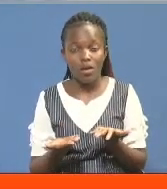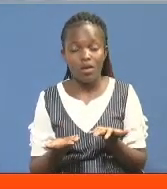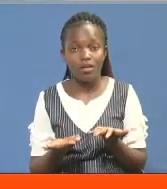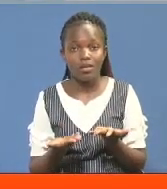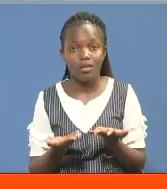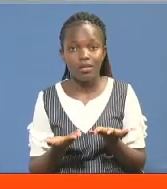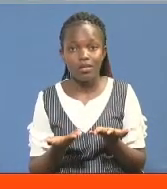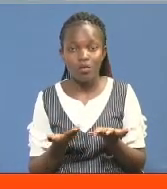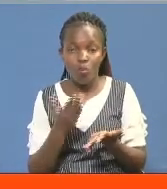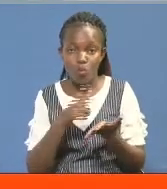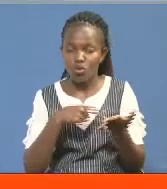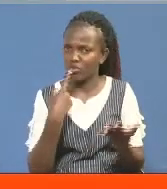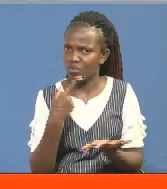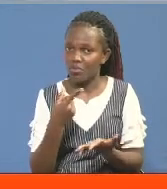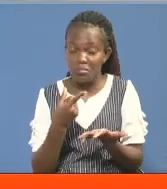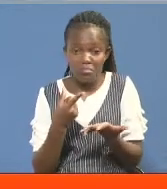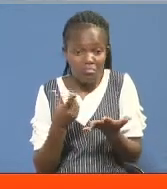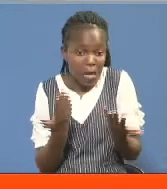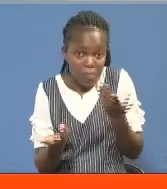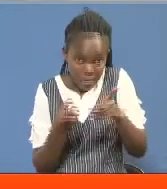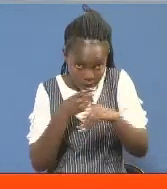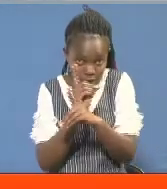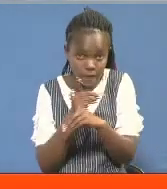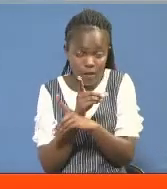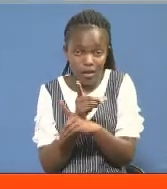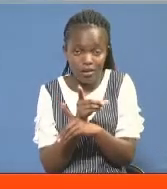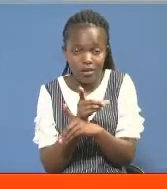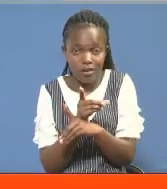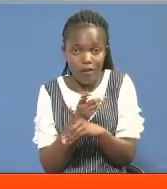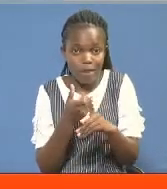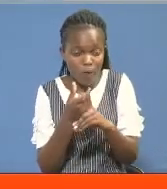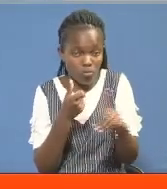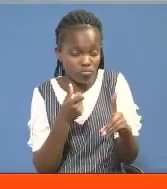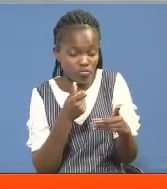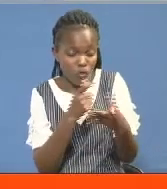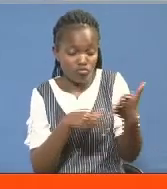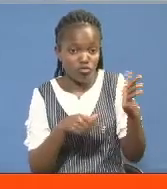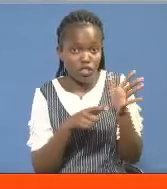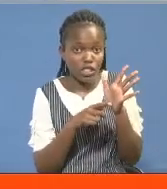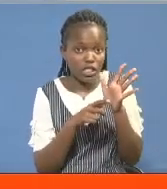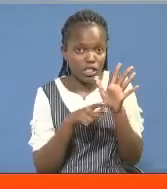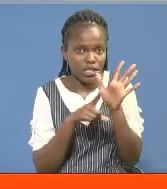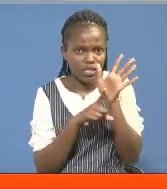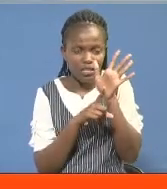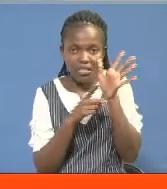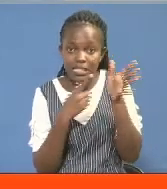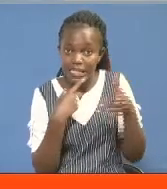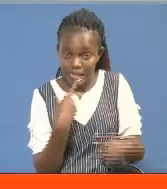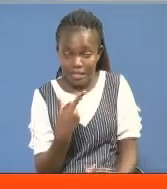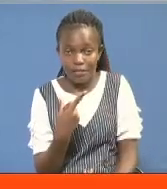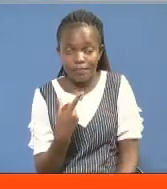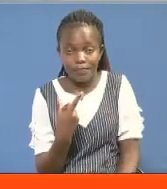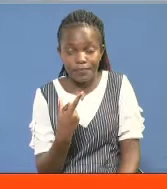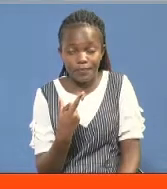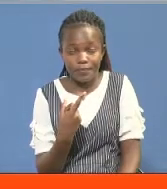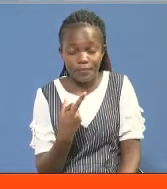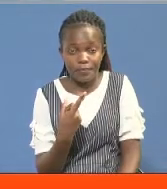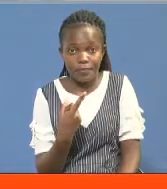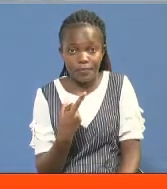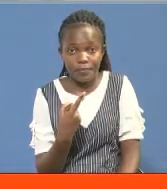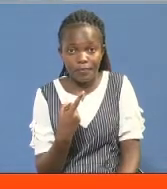told is different even from what is being presented. Yeah. Remember, Irene, the document that was first